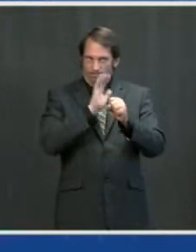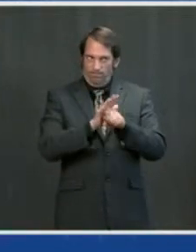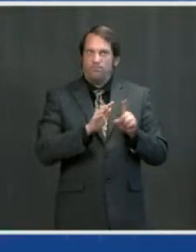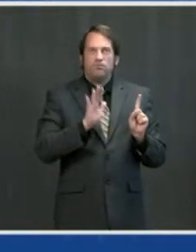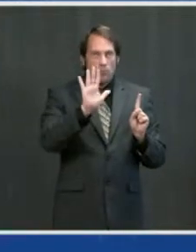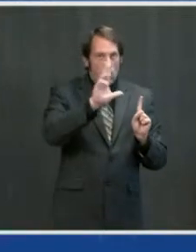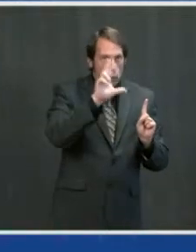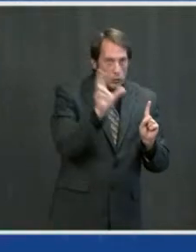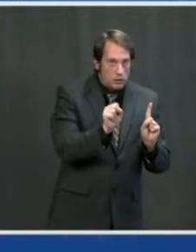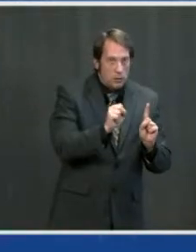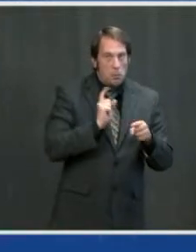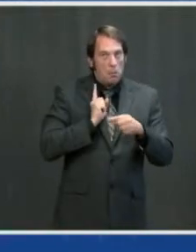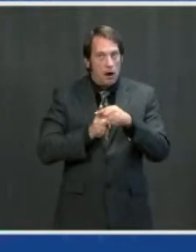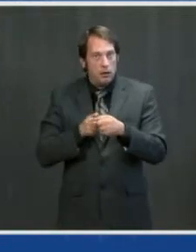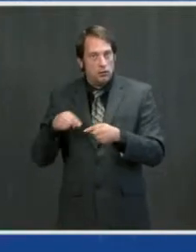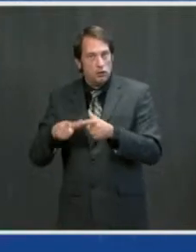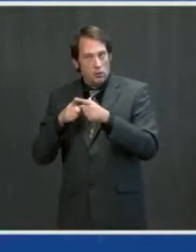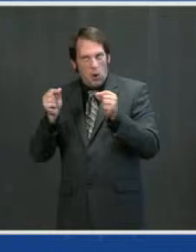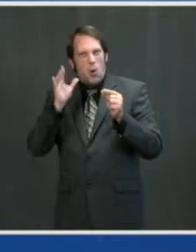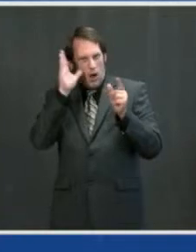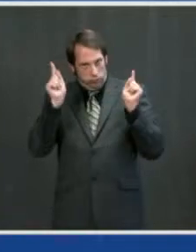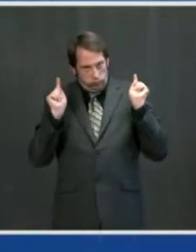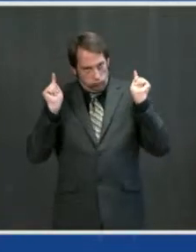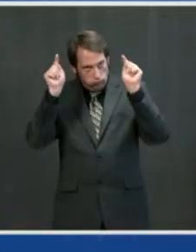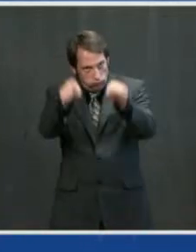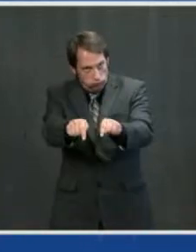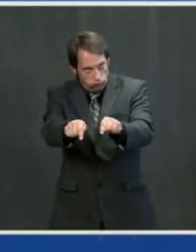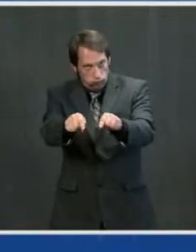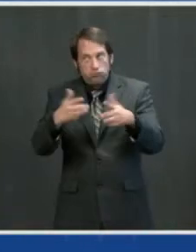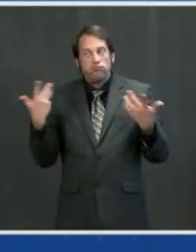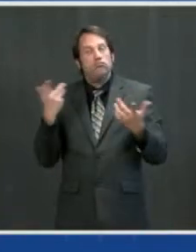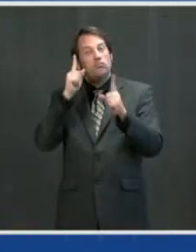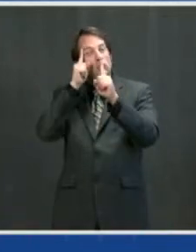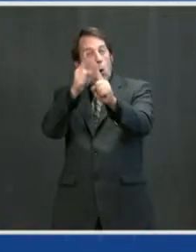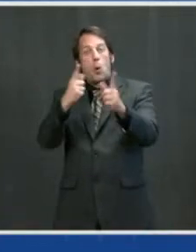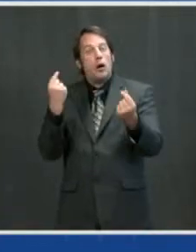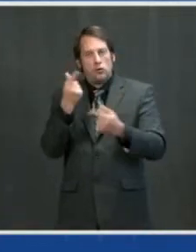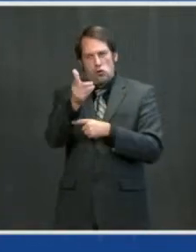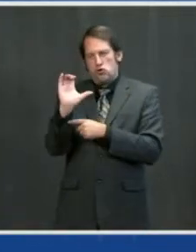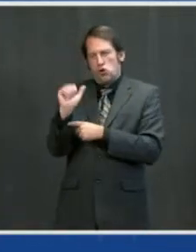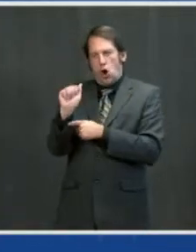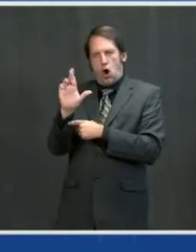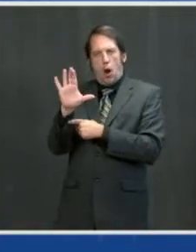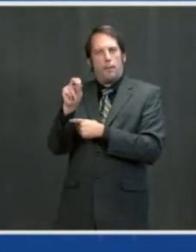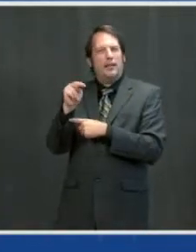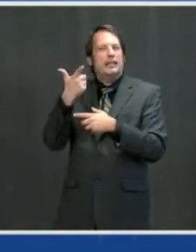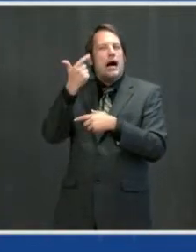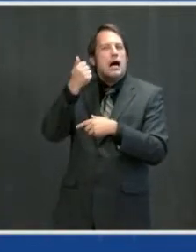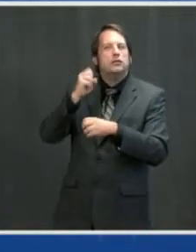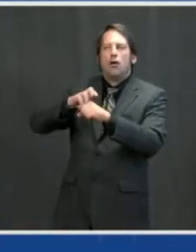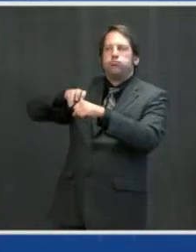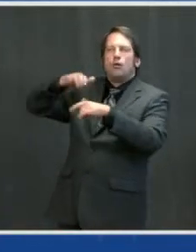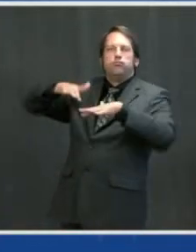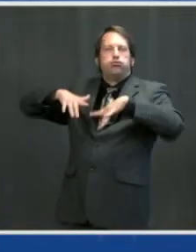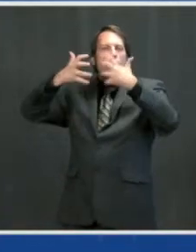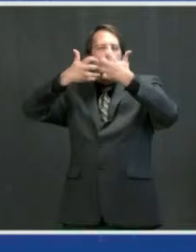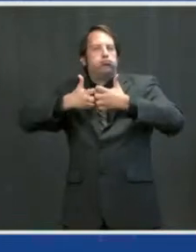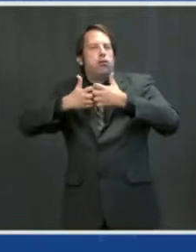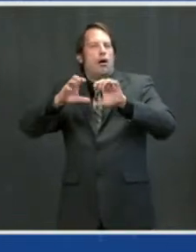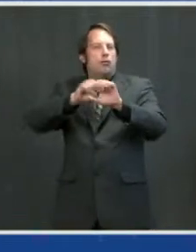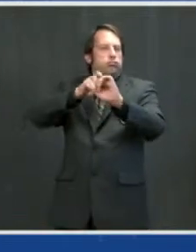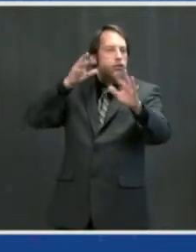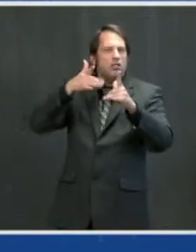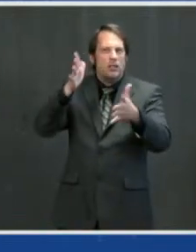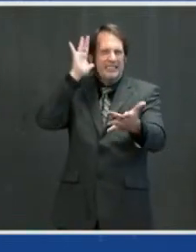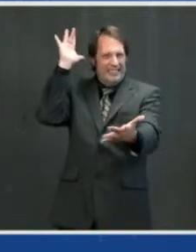global decarbonization. In order to further strengthen cooperation in areas such as the implementation of the